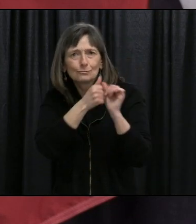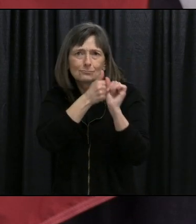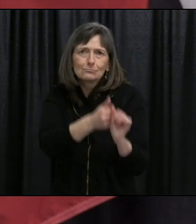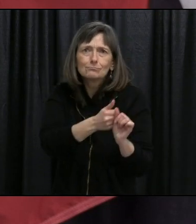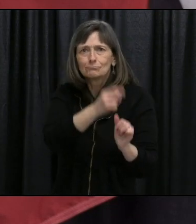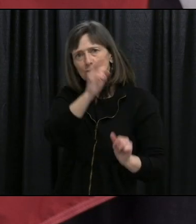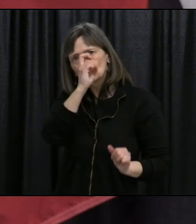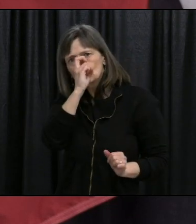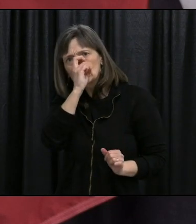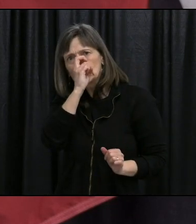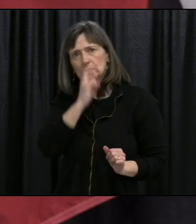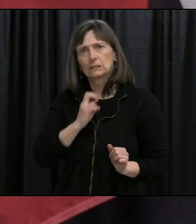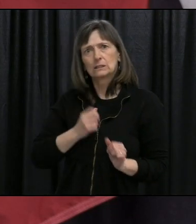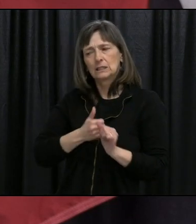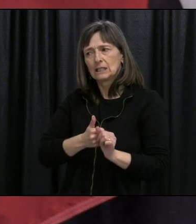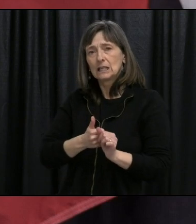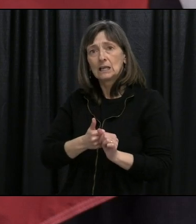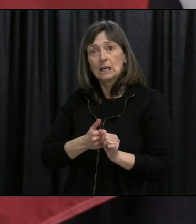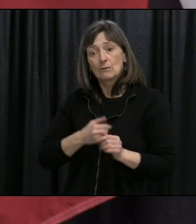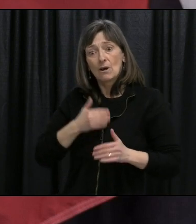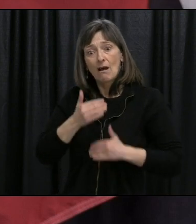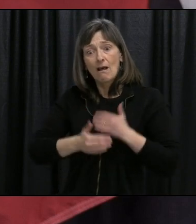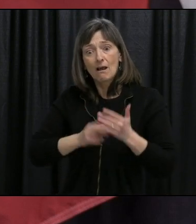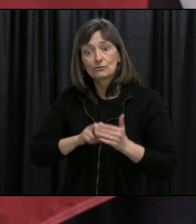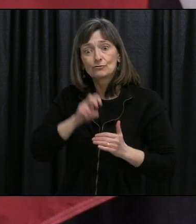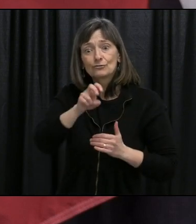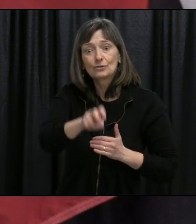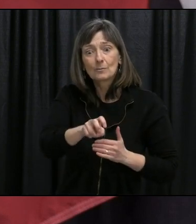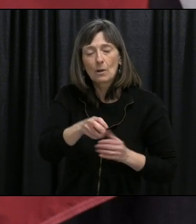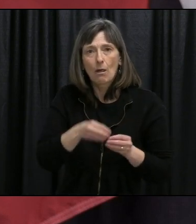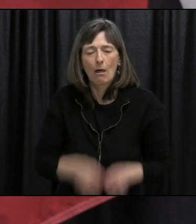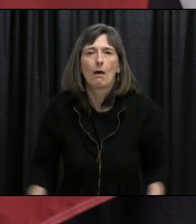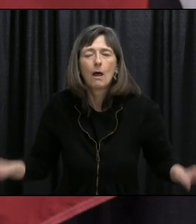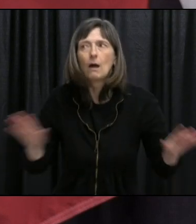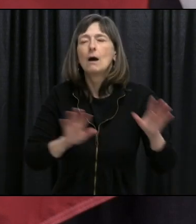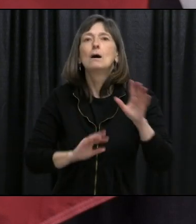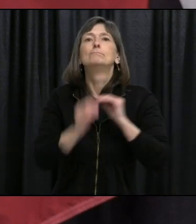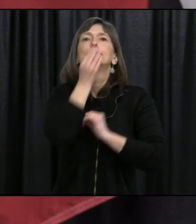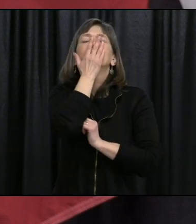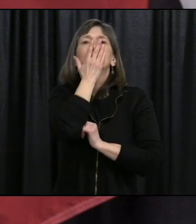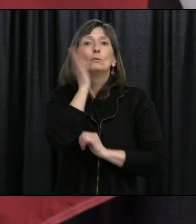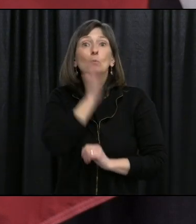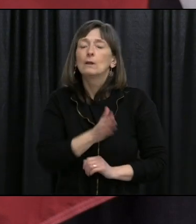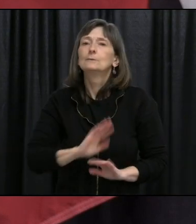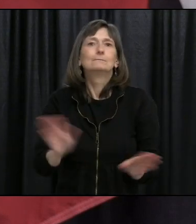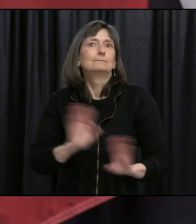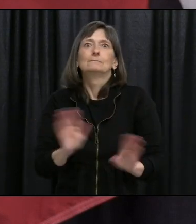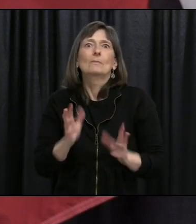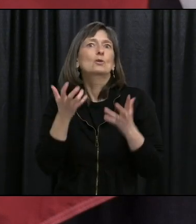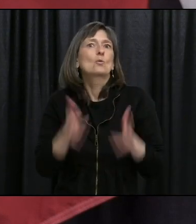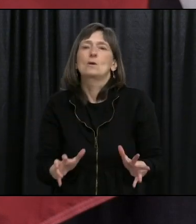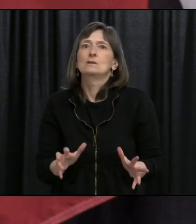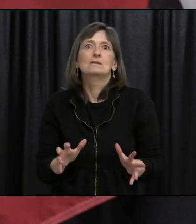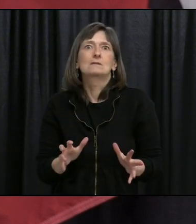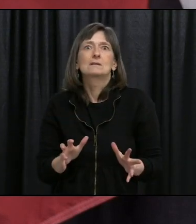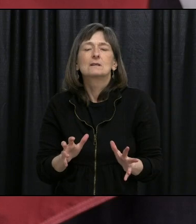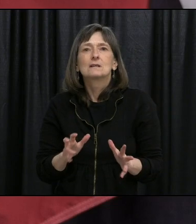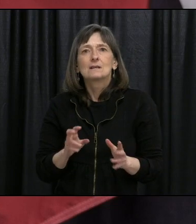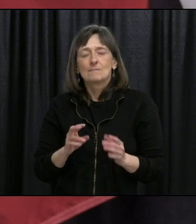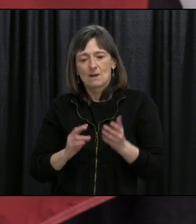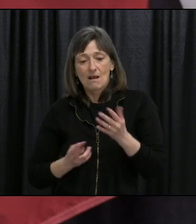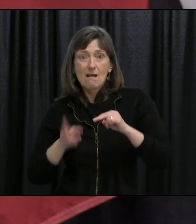and Labrador. We do not want to lose that momentum. We do not want to expose our province to an undue risk